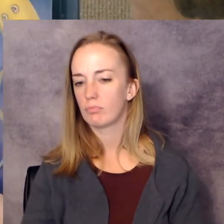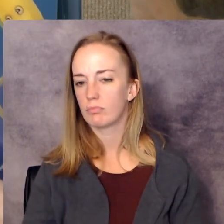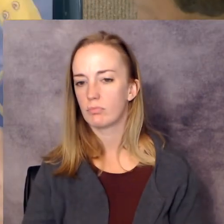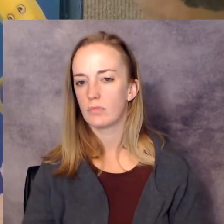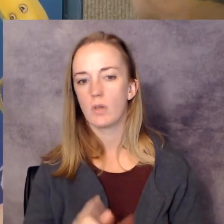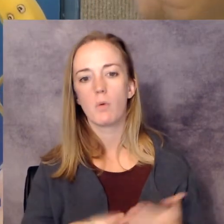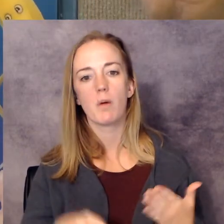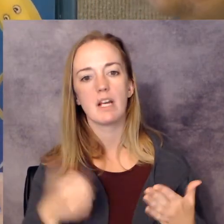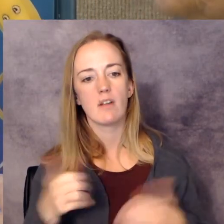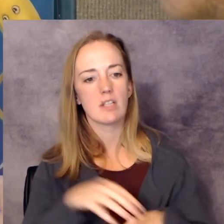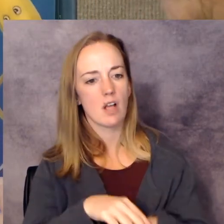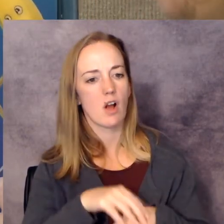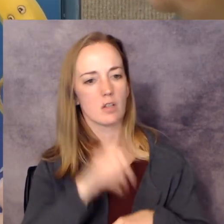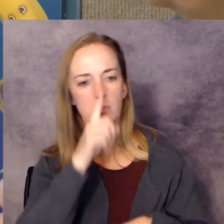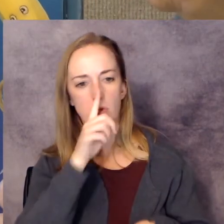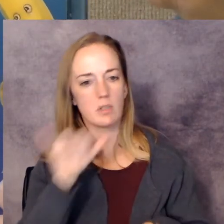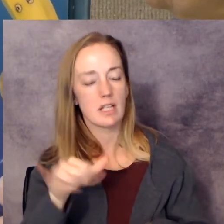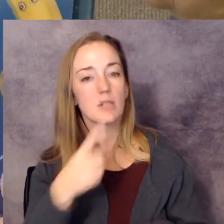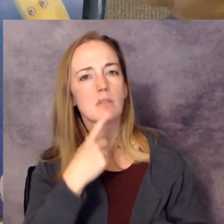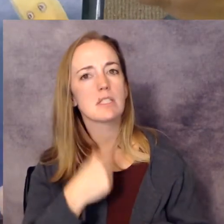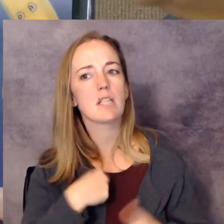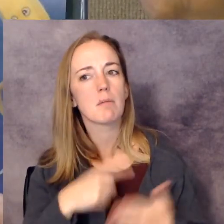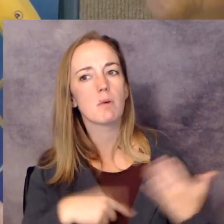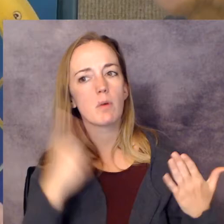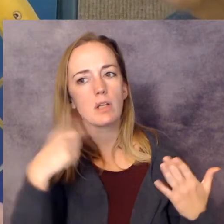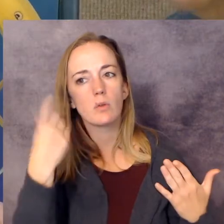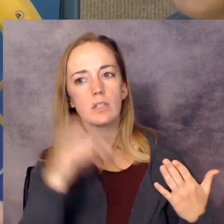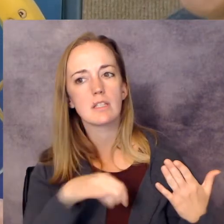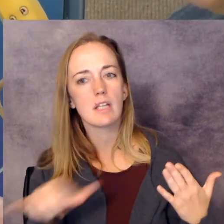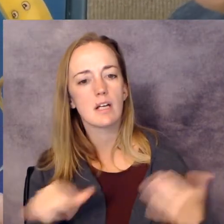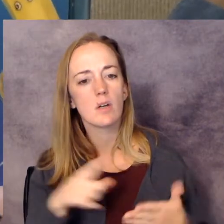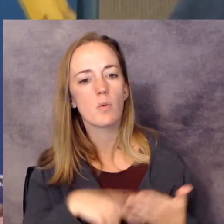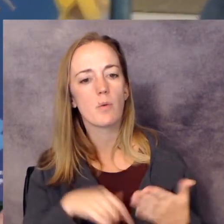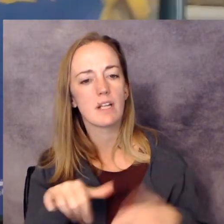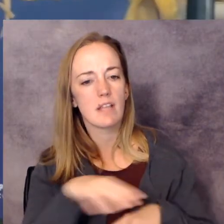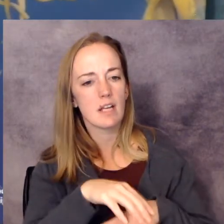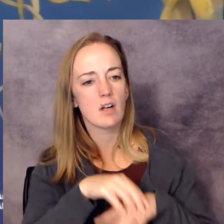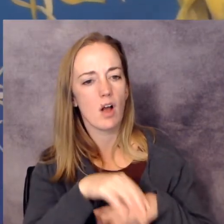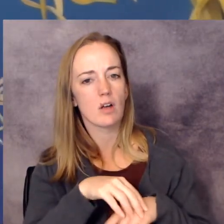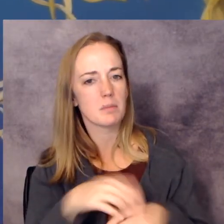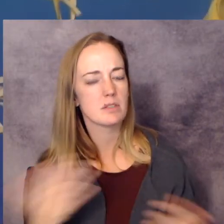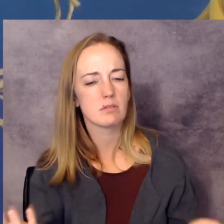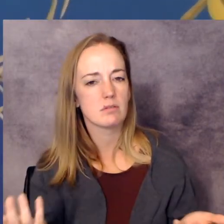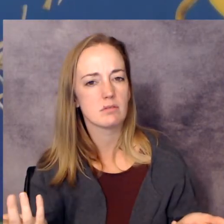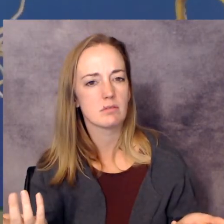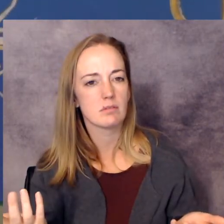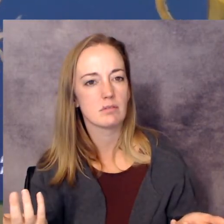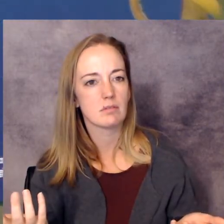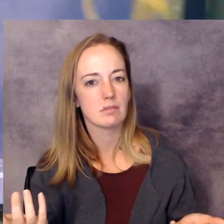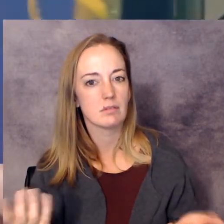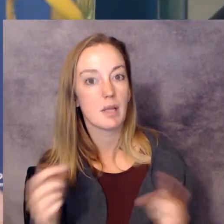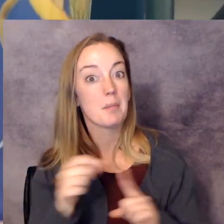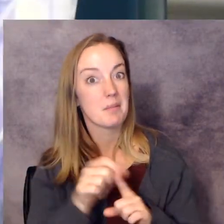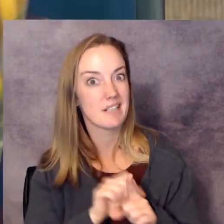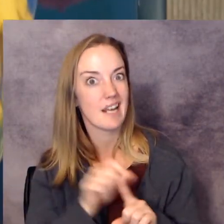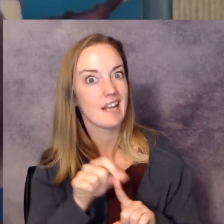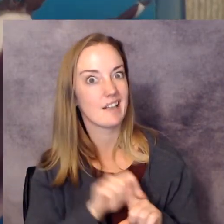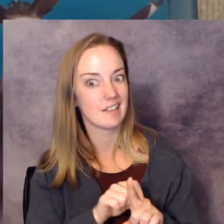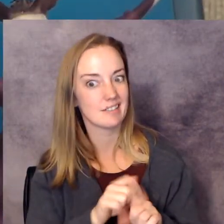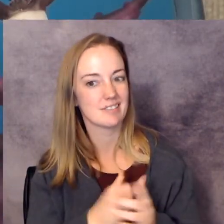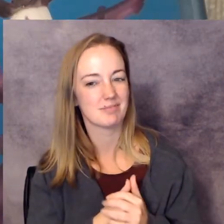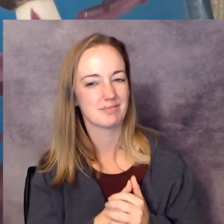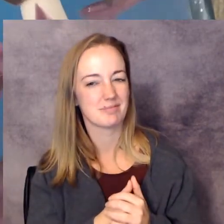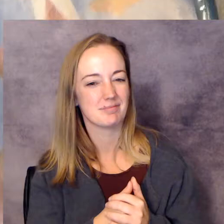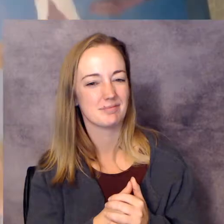What else does that octopus look like? Can you tell me what it looks like? What is that octopus? Could that be a banana?